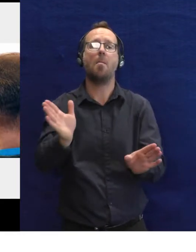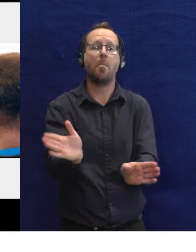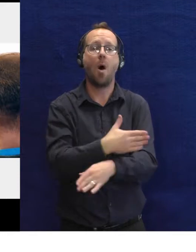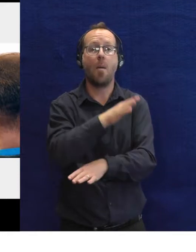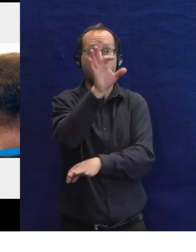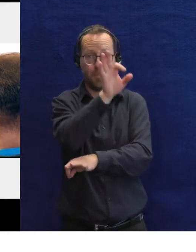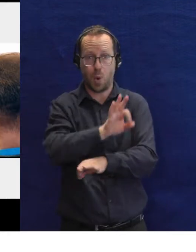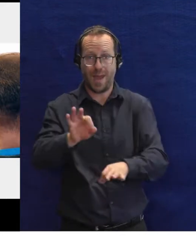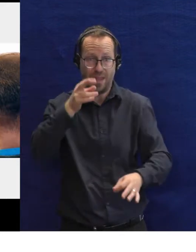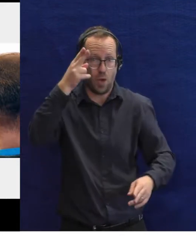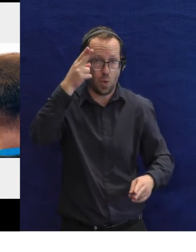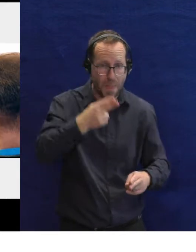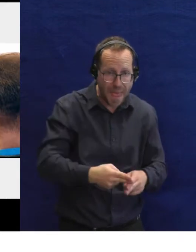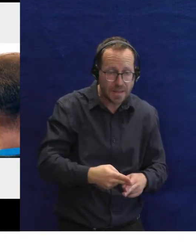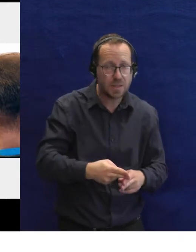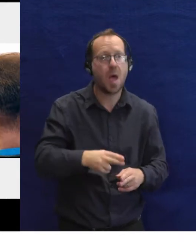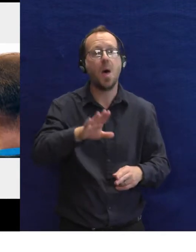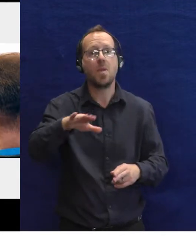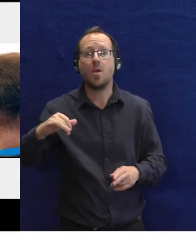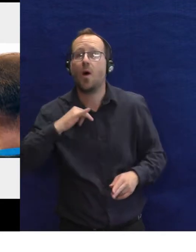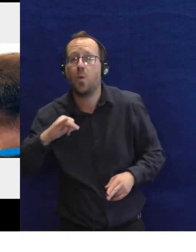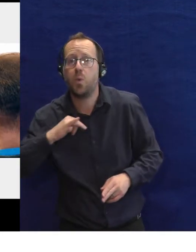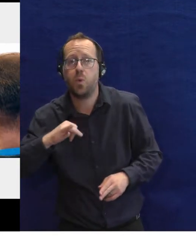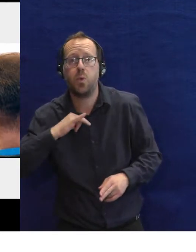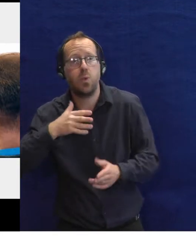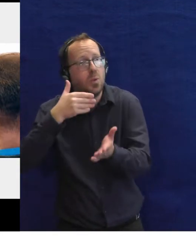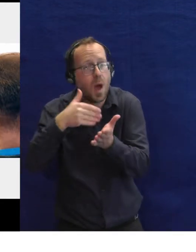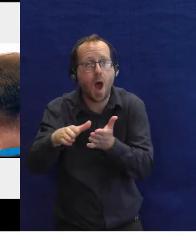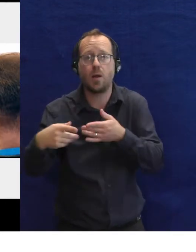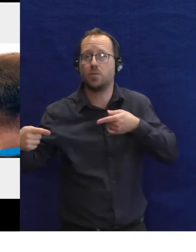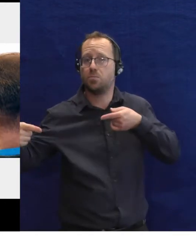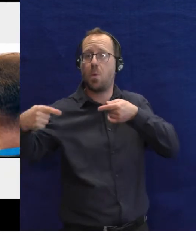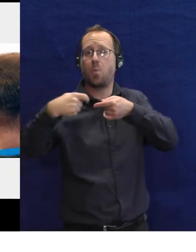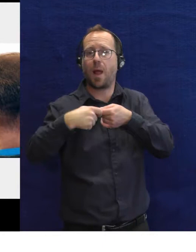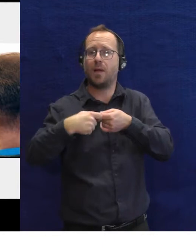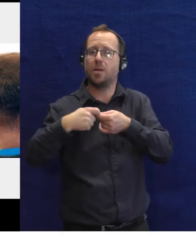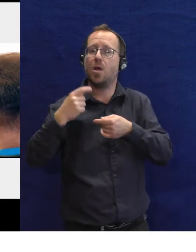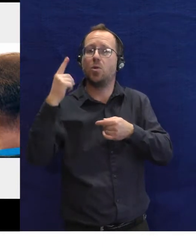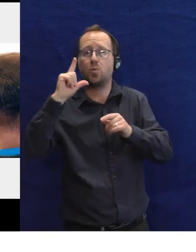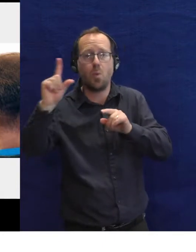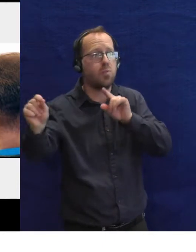some cartoons. They wanted to do it at home just for fun, to do some cartoons with the description.